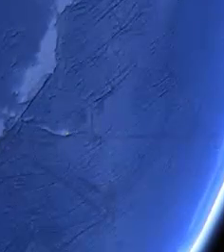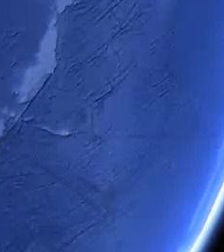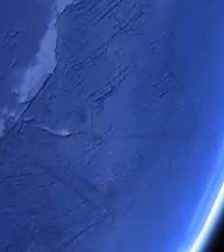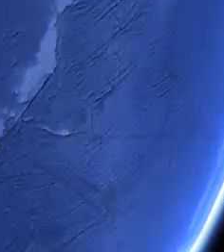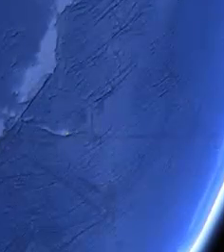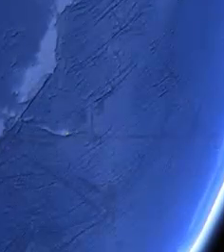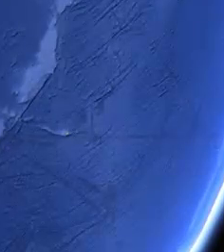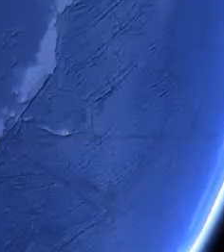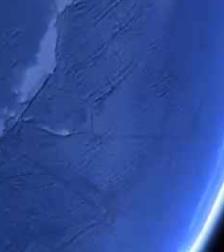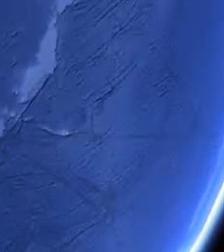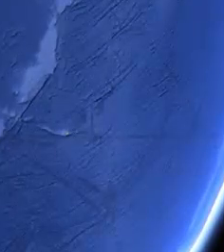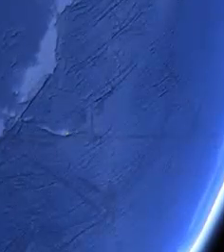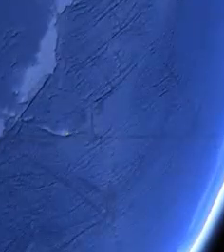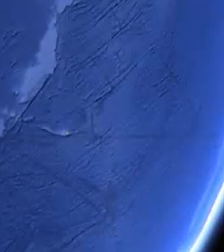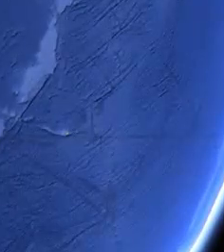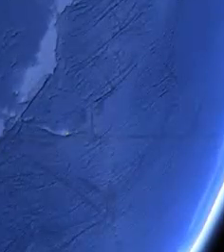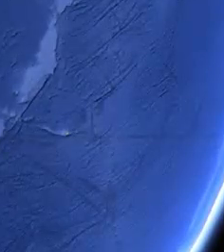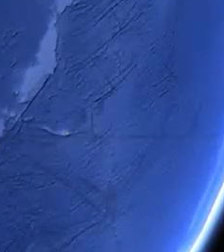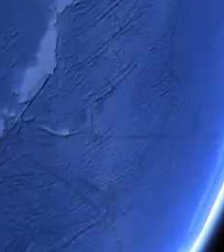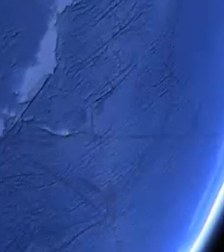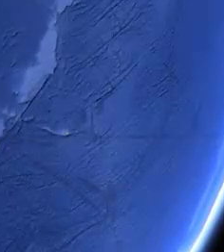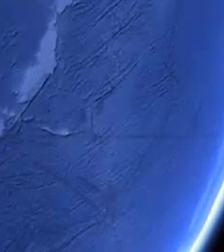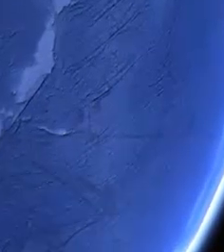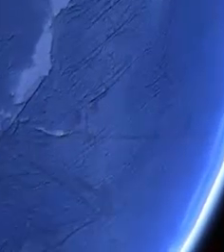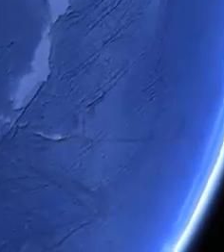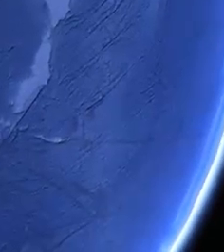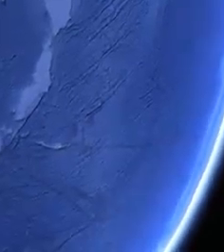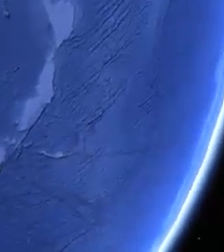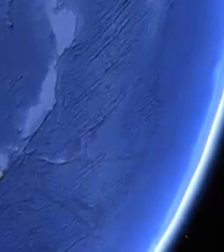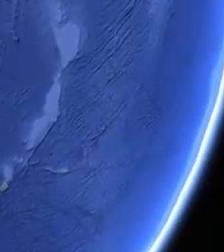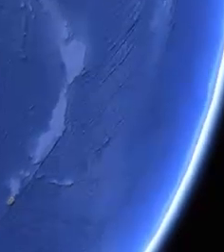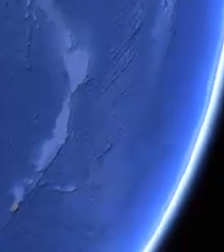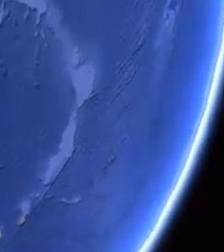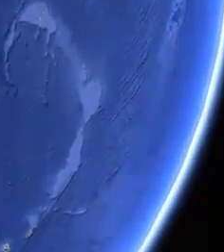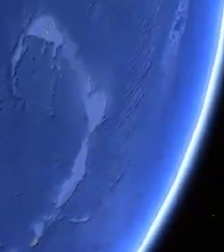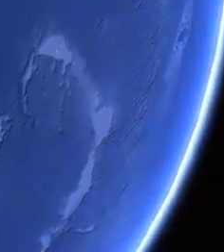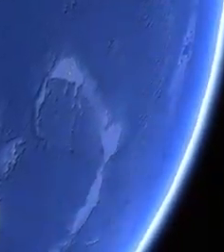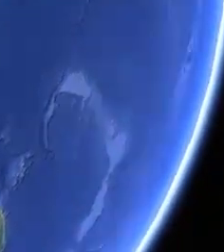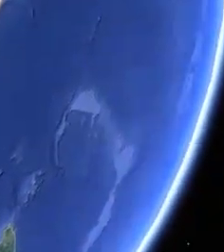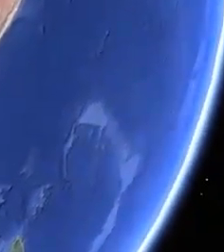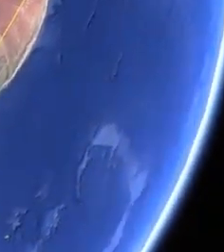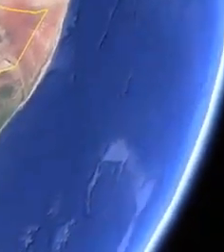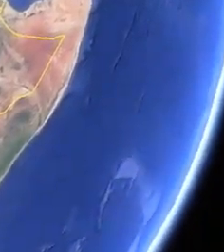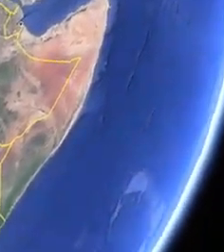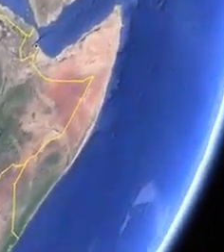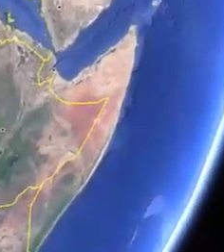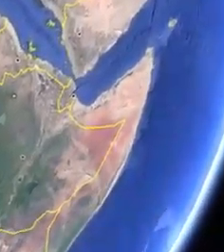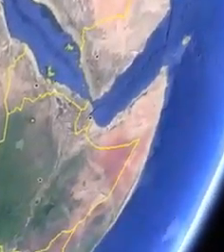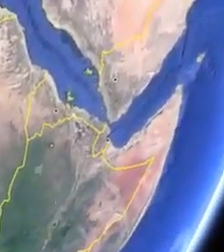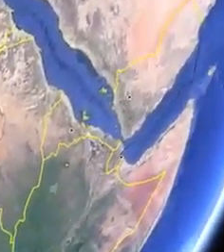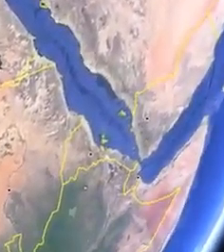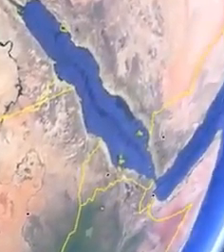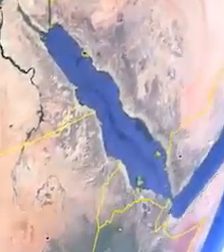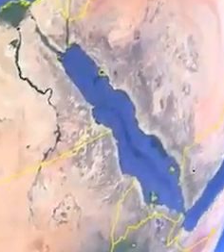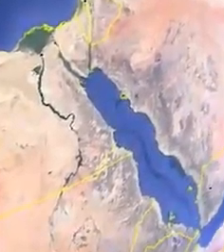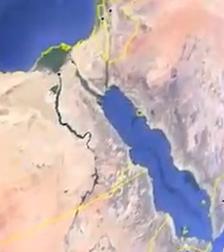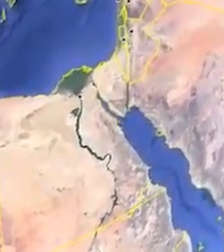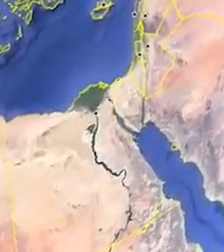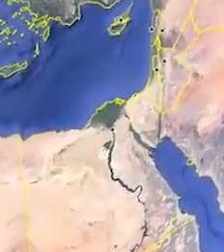the Lord Jesus lived at the eve of his death on the cross at Calvary.